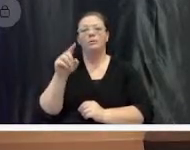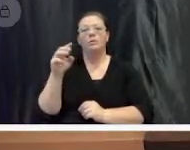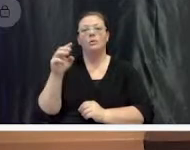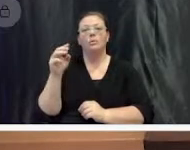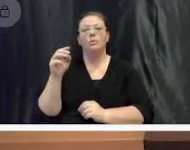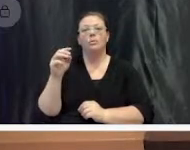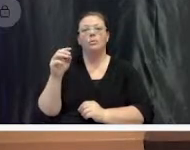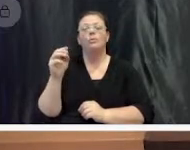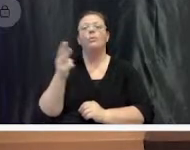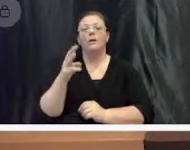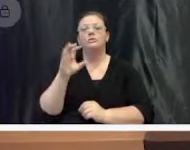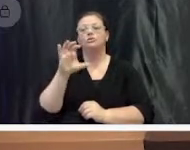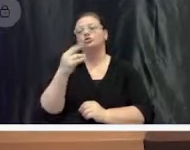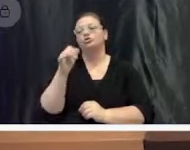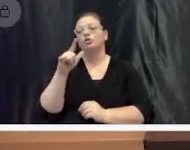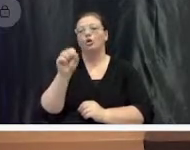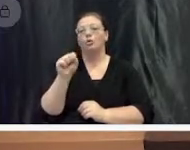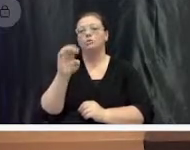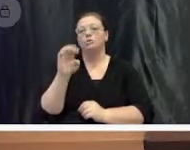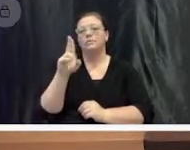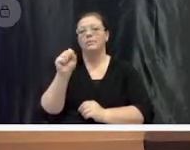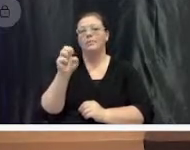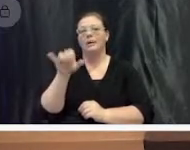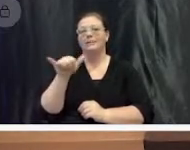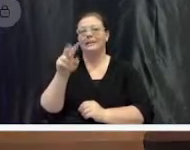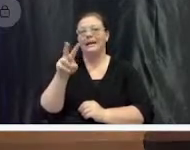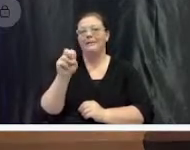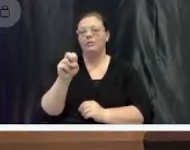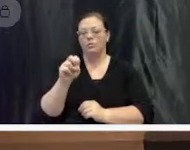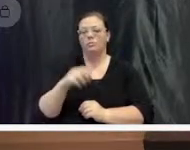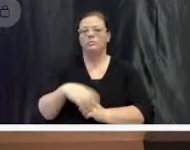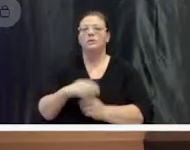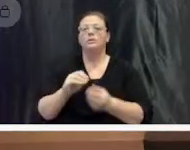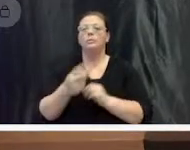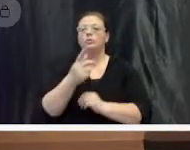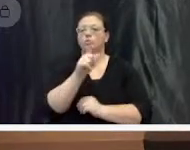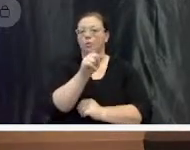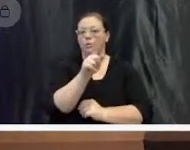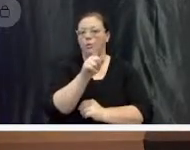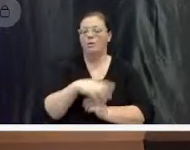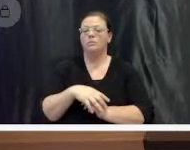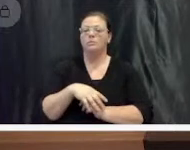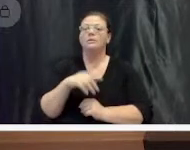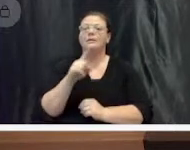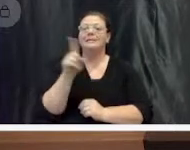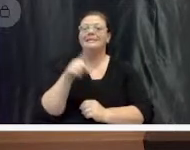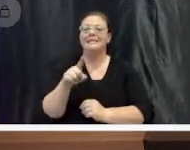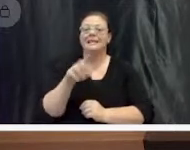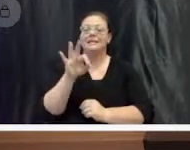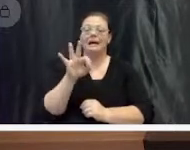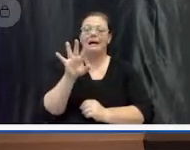West Charles Bussey Avenue. Item 21,